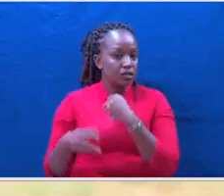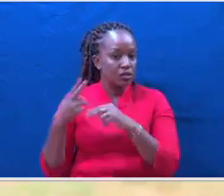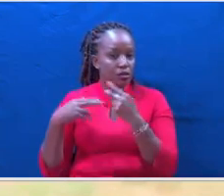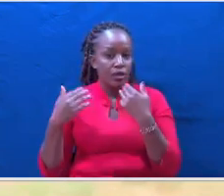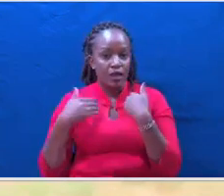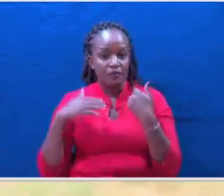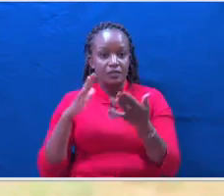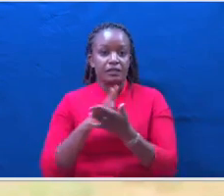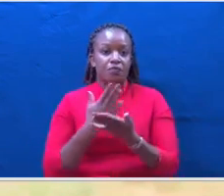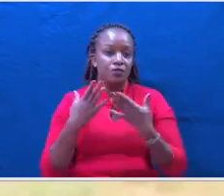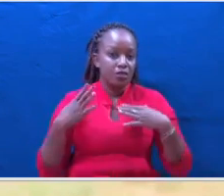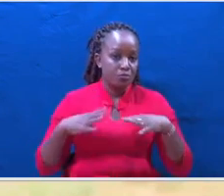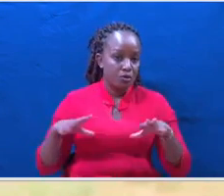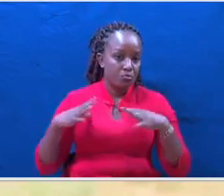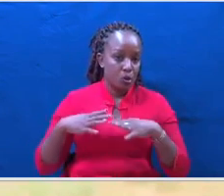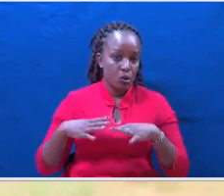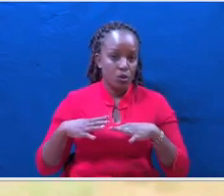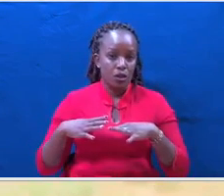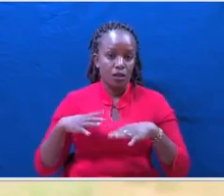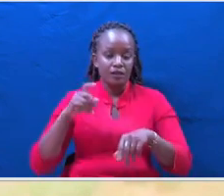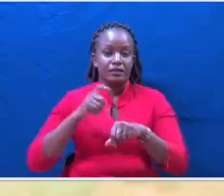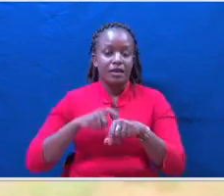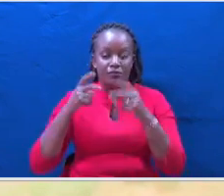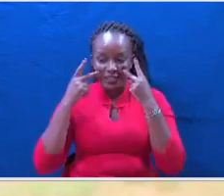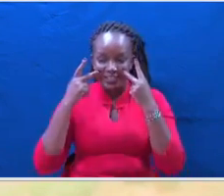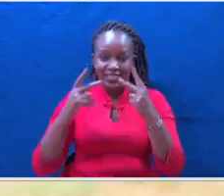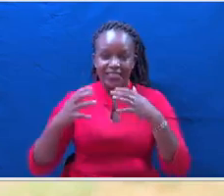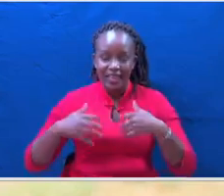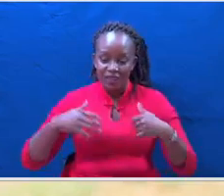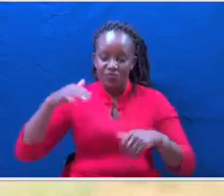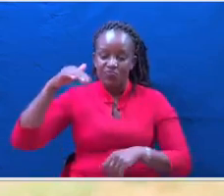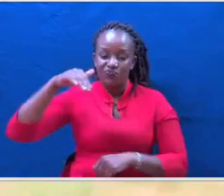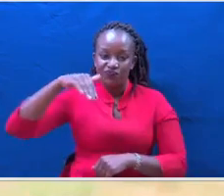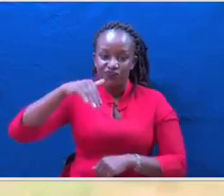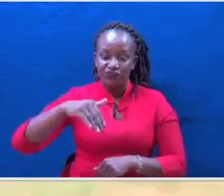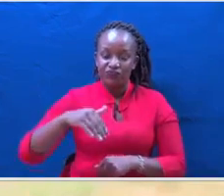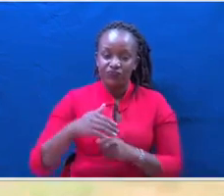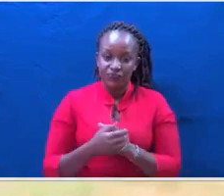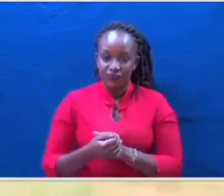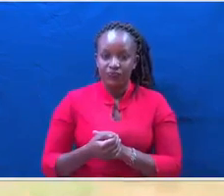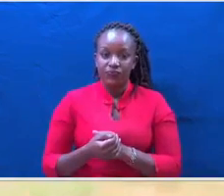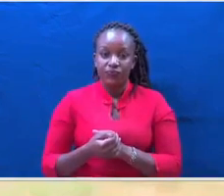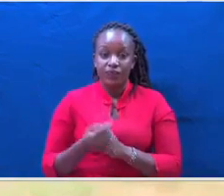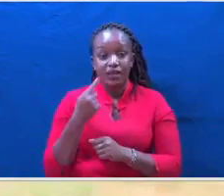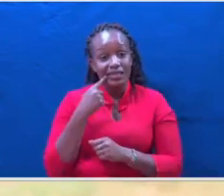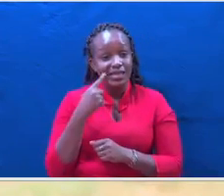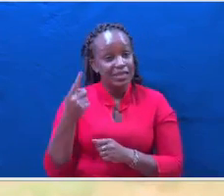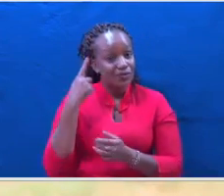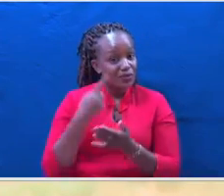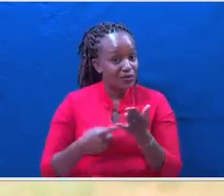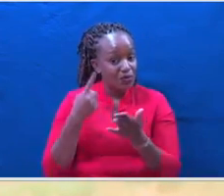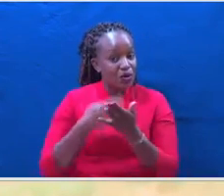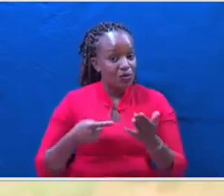that witnessed as species go down to extinction. And these are thoughts that go through your mind. Are they safe? What is going to